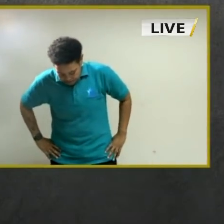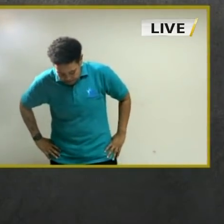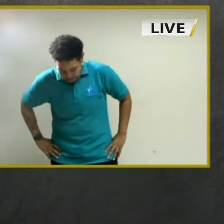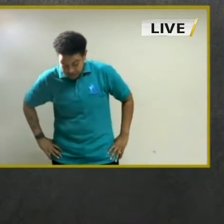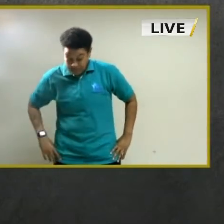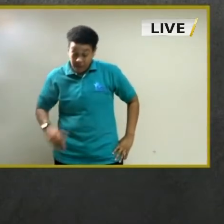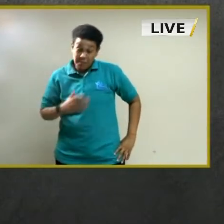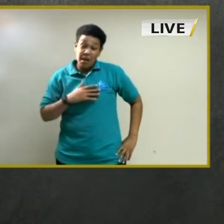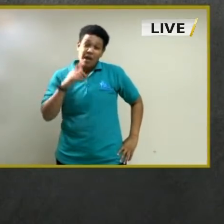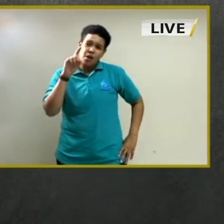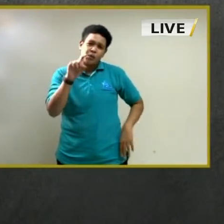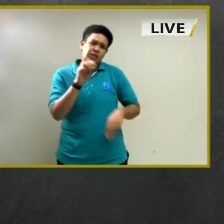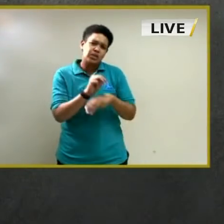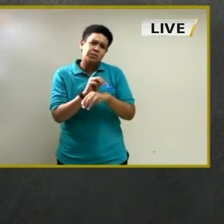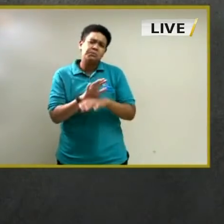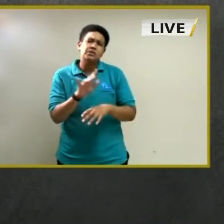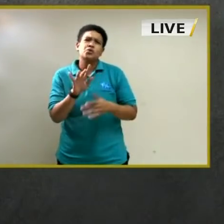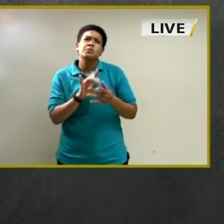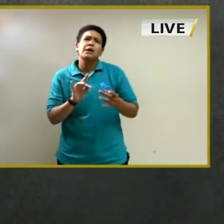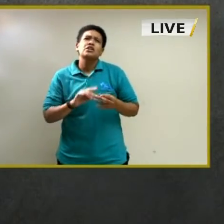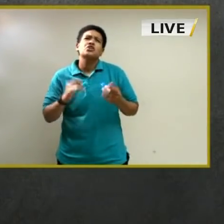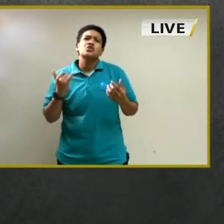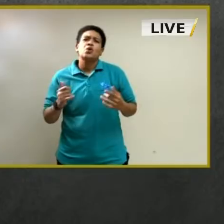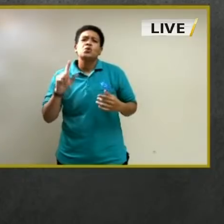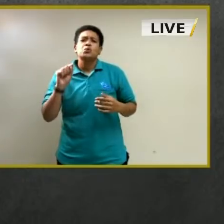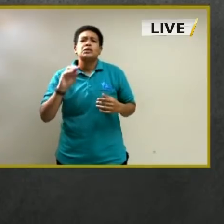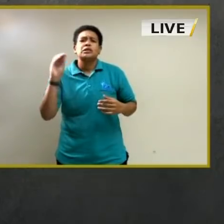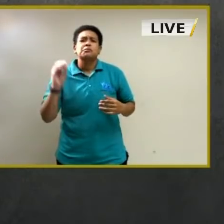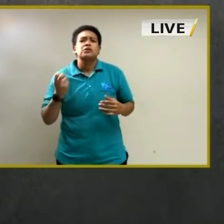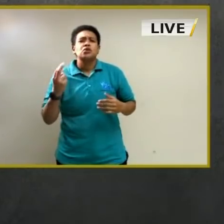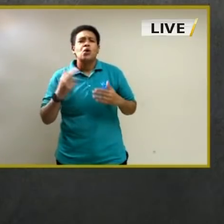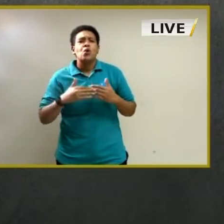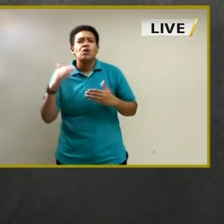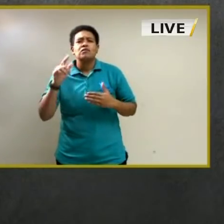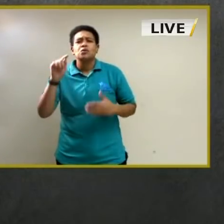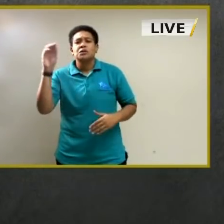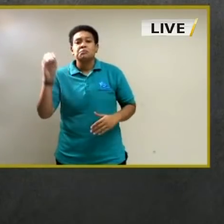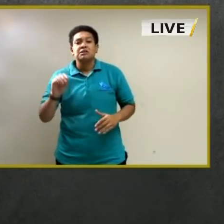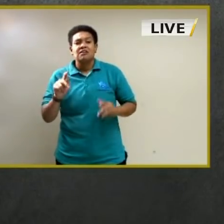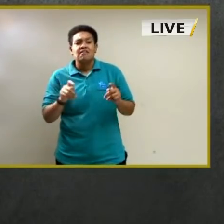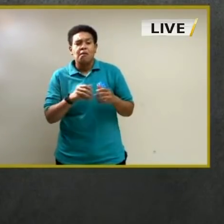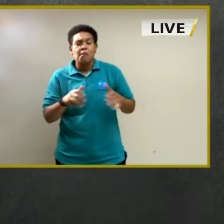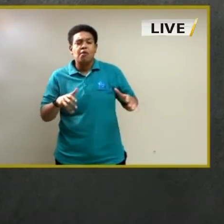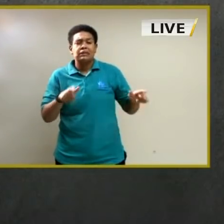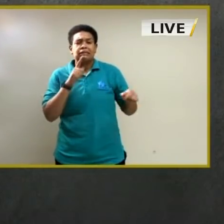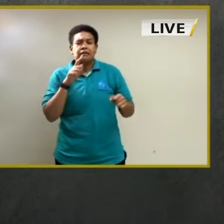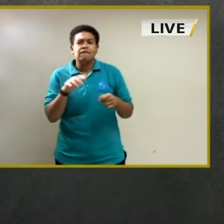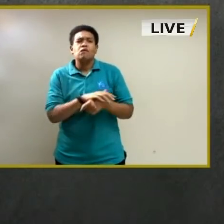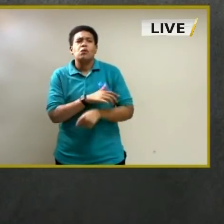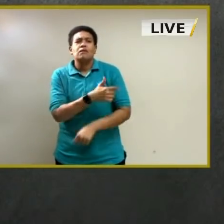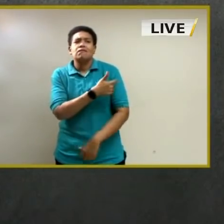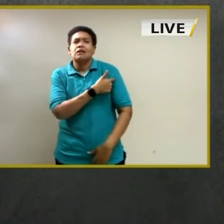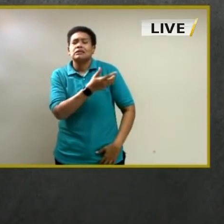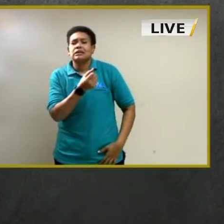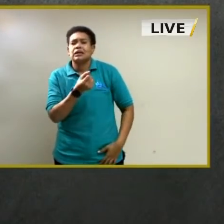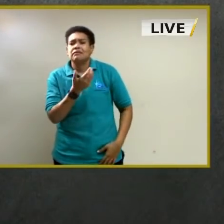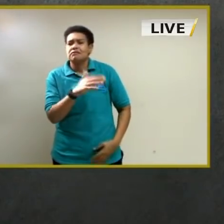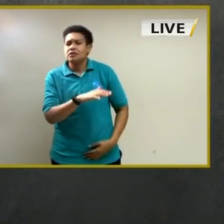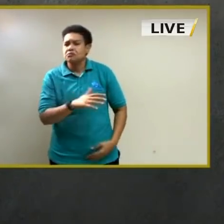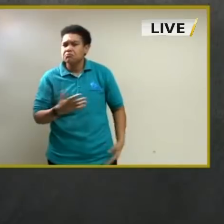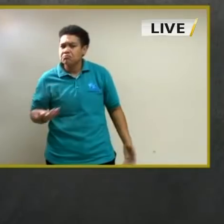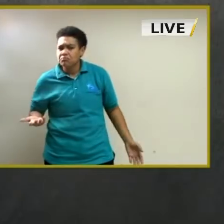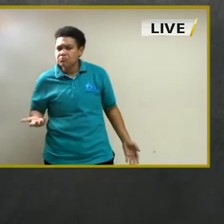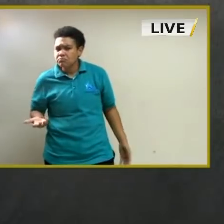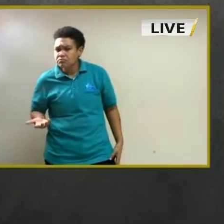is, you mentioned that 20% or just over 20% of the population is fully vaccinated.